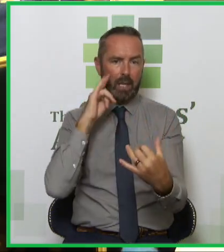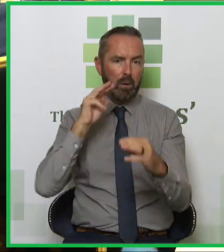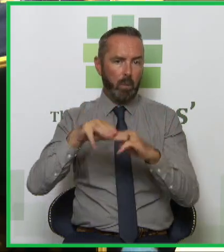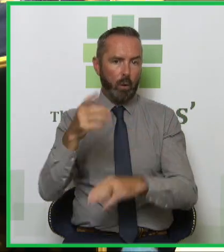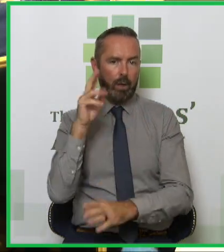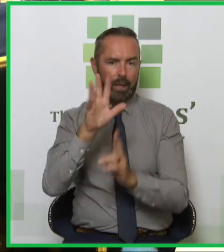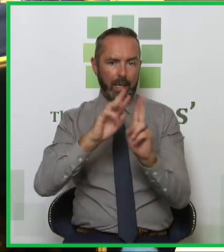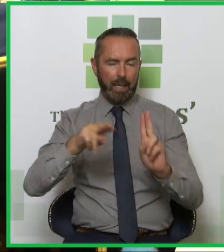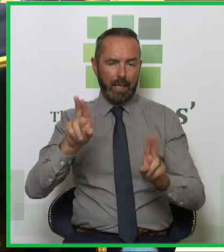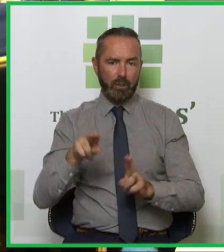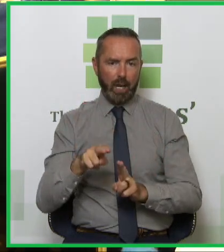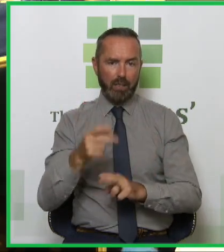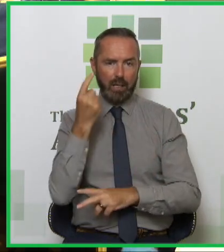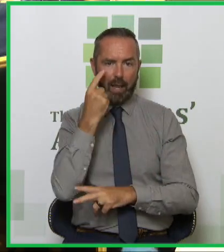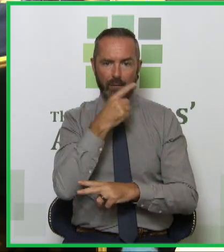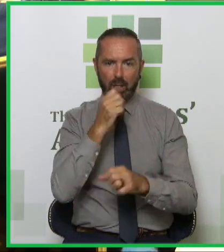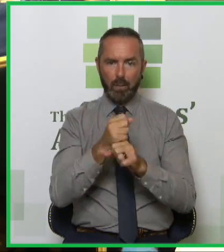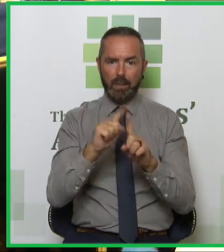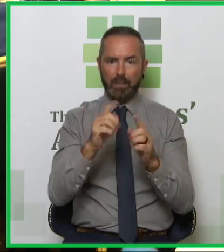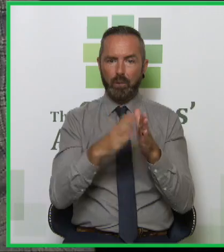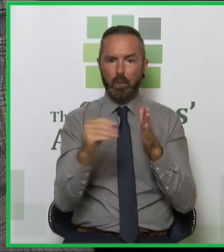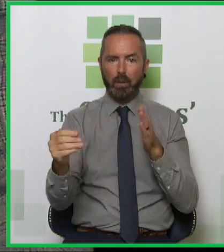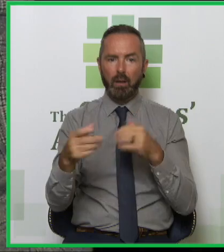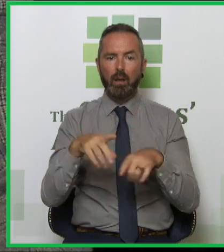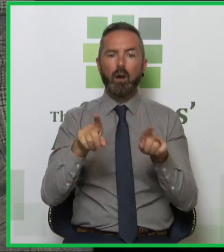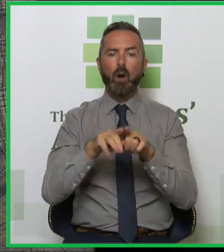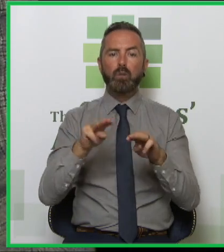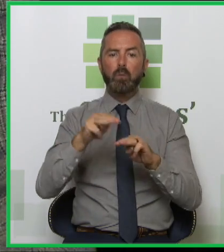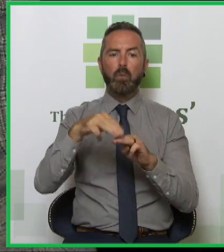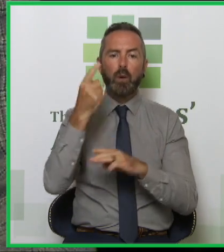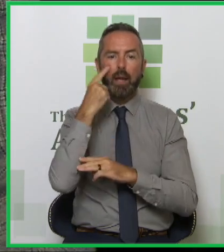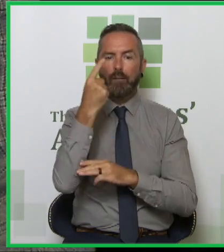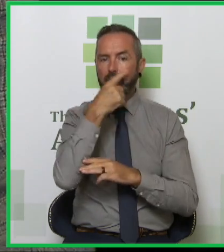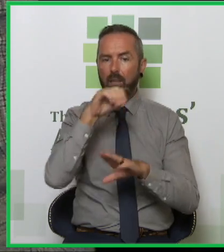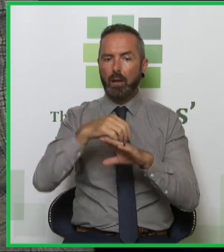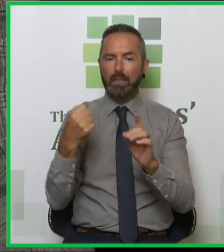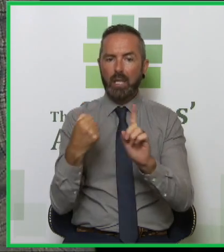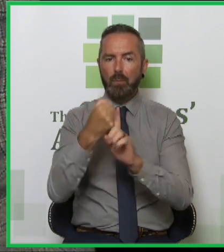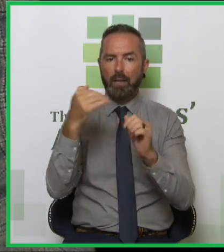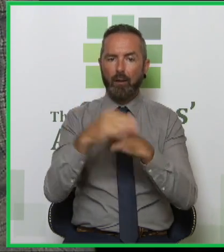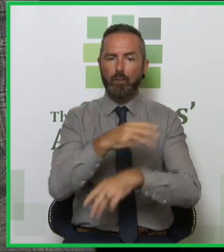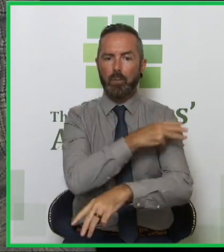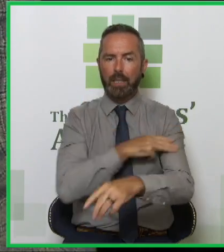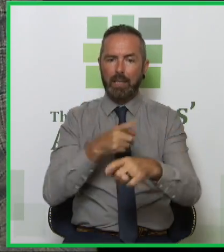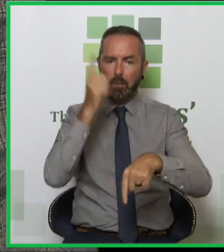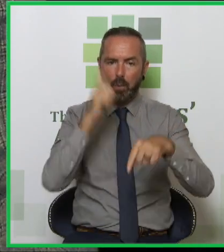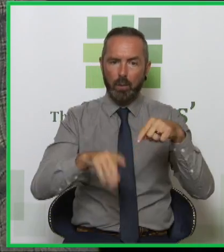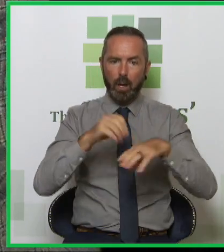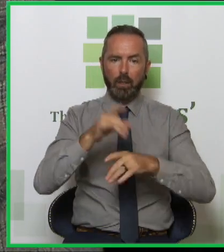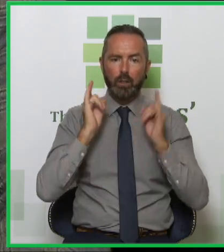evidence on the merits of different regulatory models, and also more evidence on the impact of policing and punishment on human